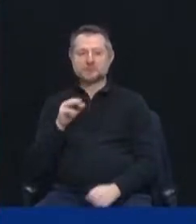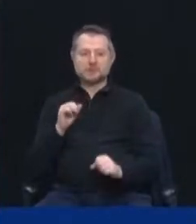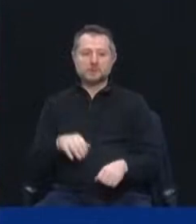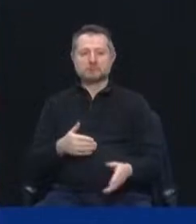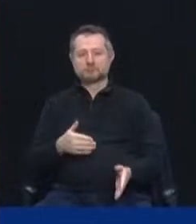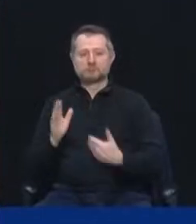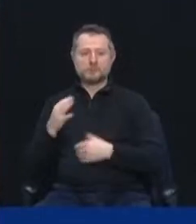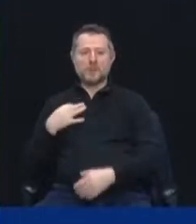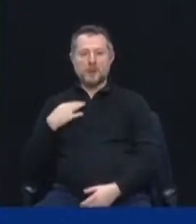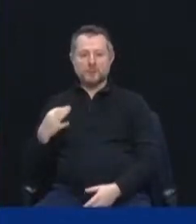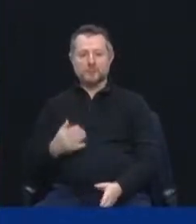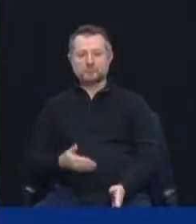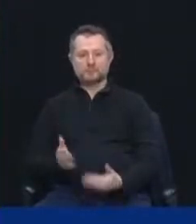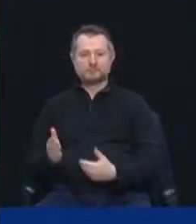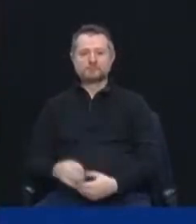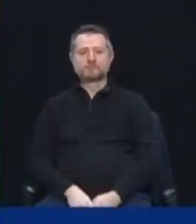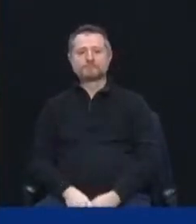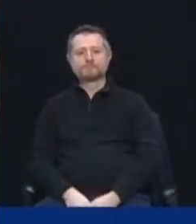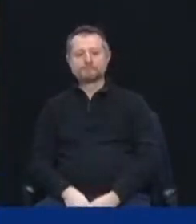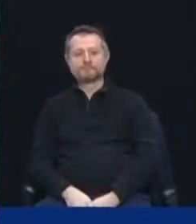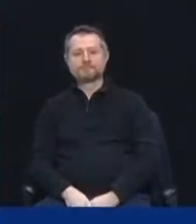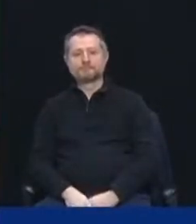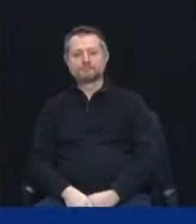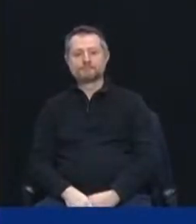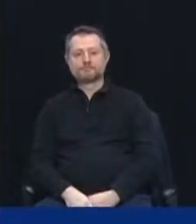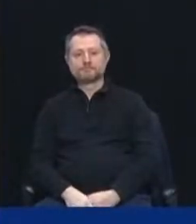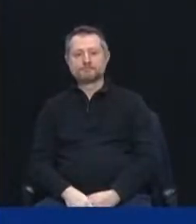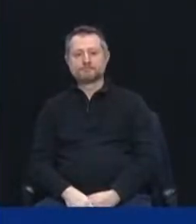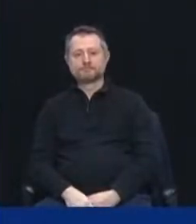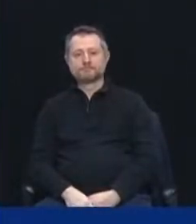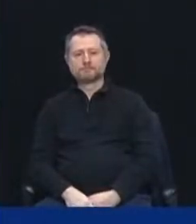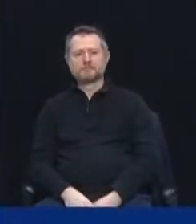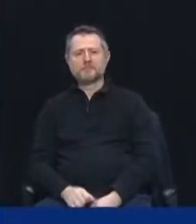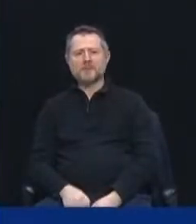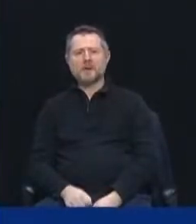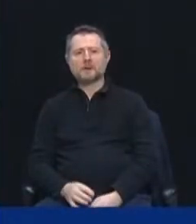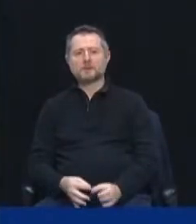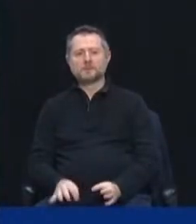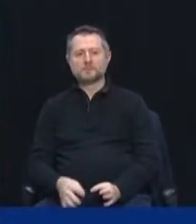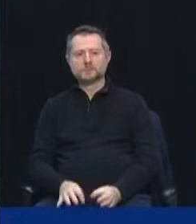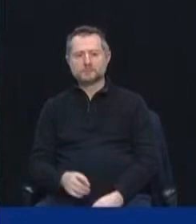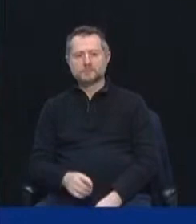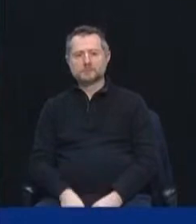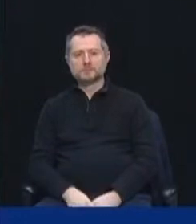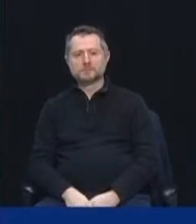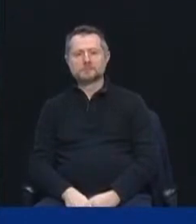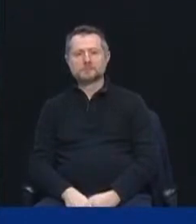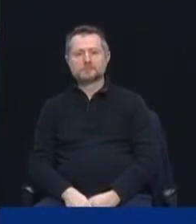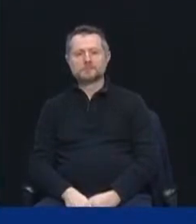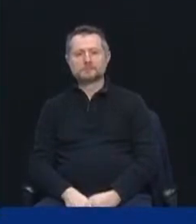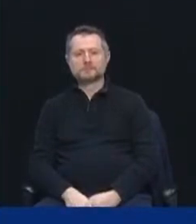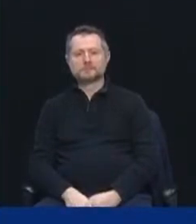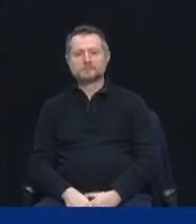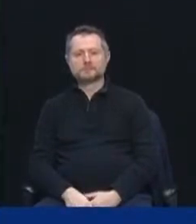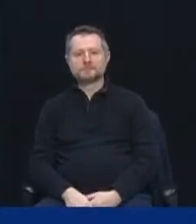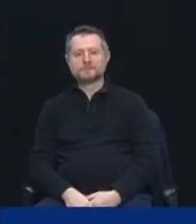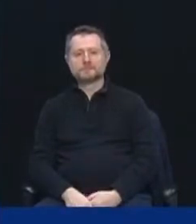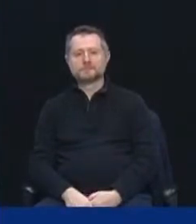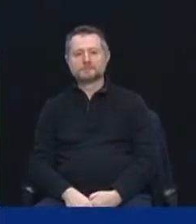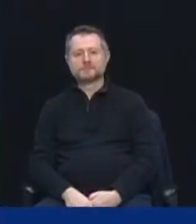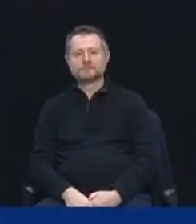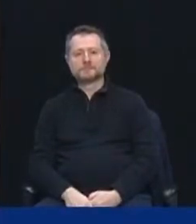cita hoy mismo. Las vacunas son seguras, eficaces y gratuitas. Regresa las cosas y las personas